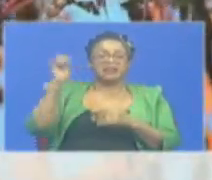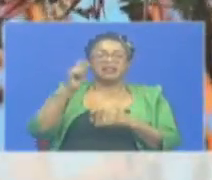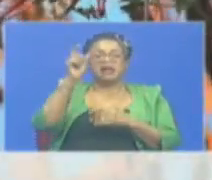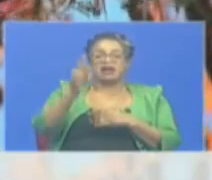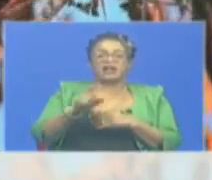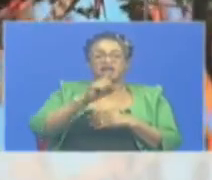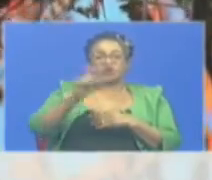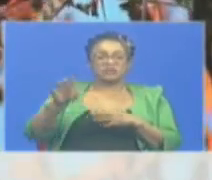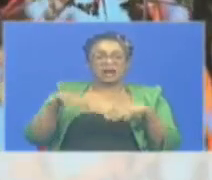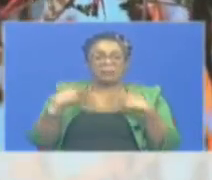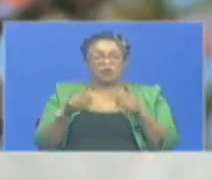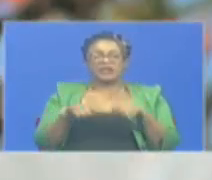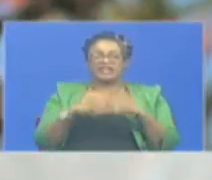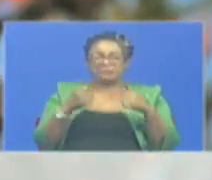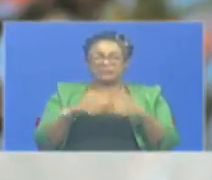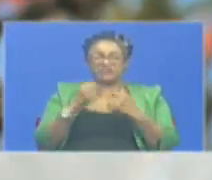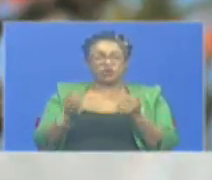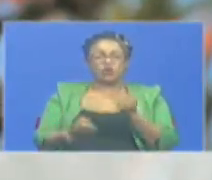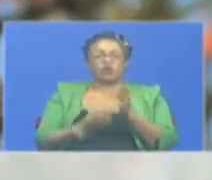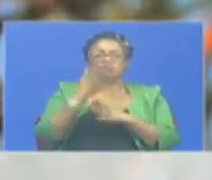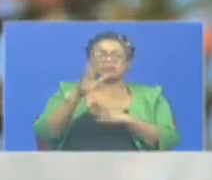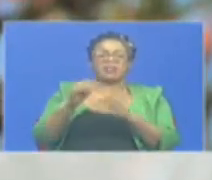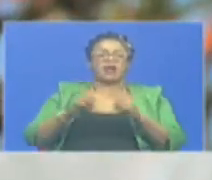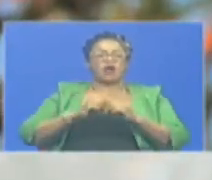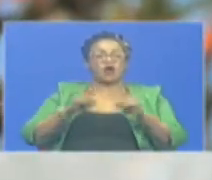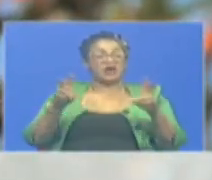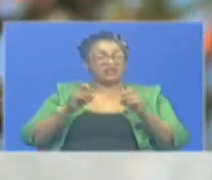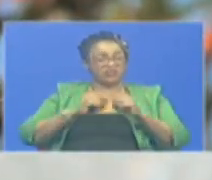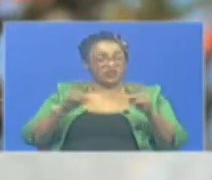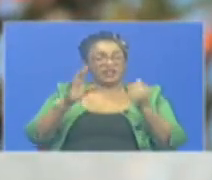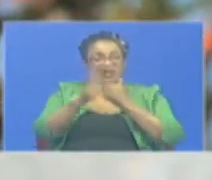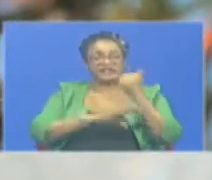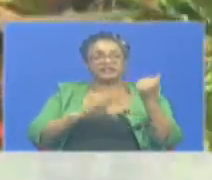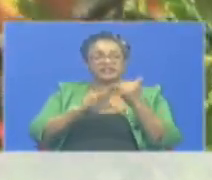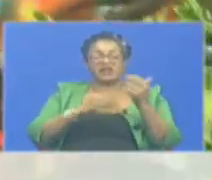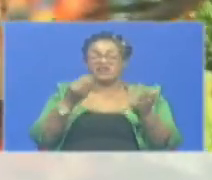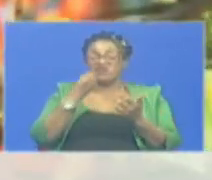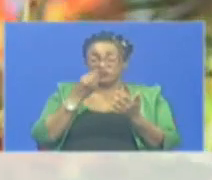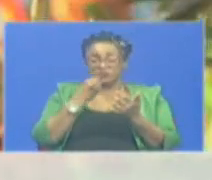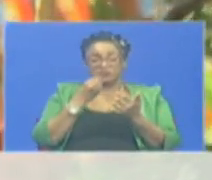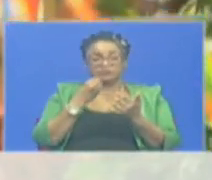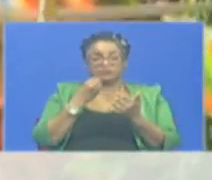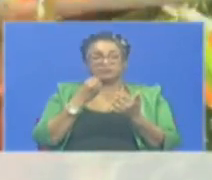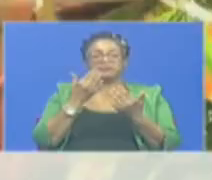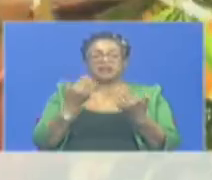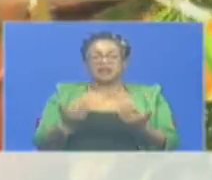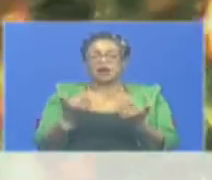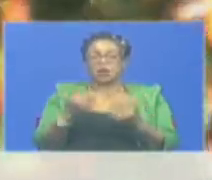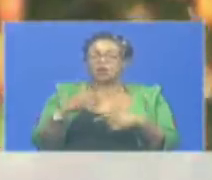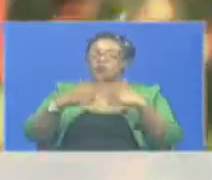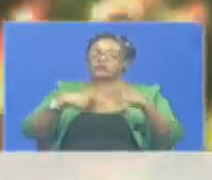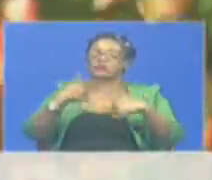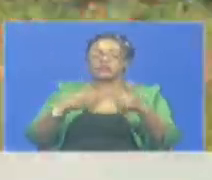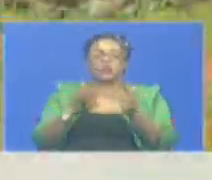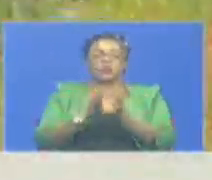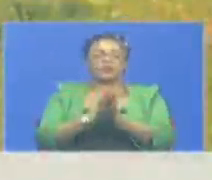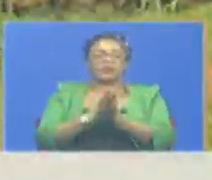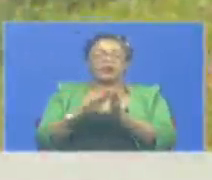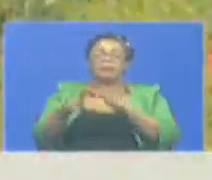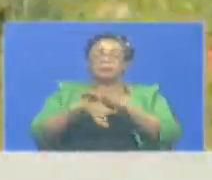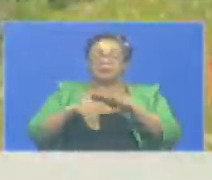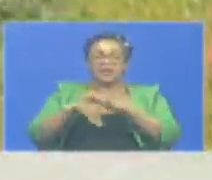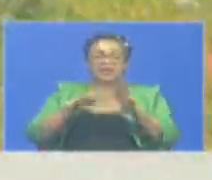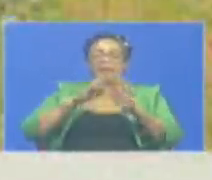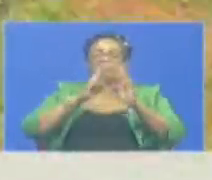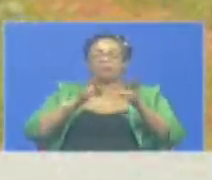of the damage caused by locusts on the country's food security is currently underway, with a preliminary report